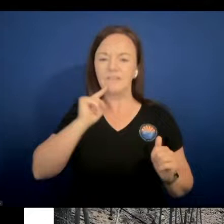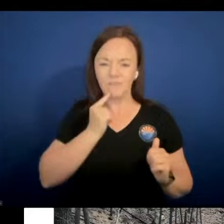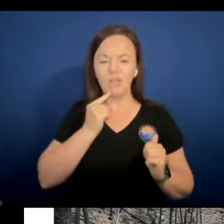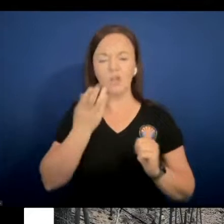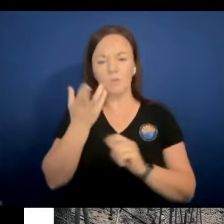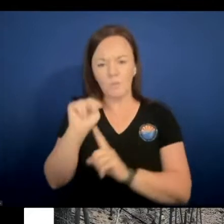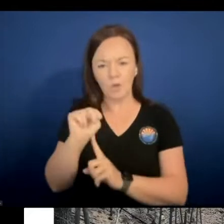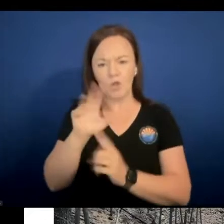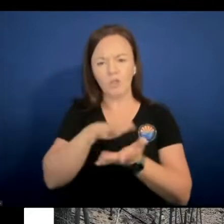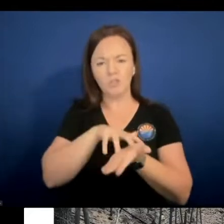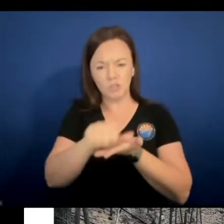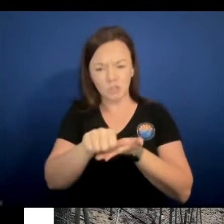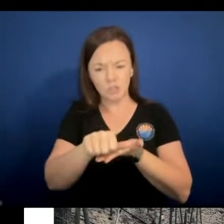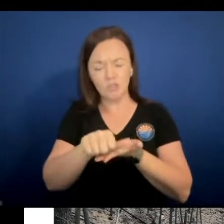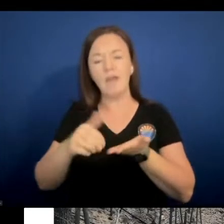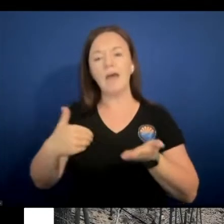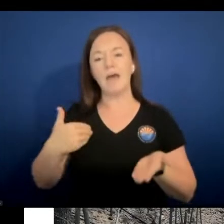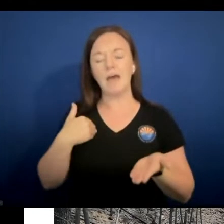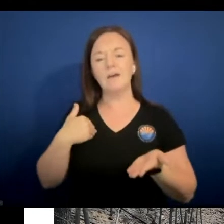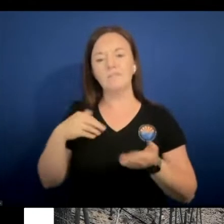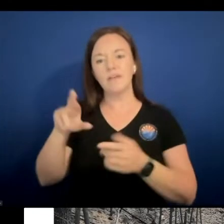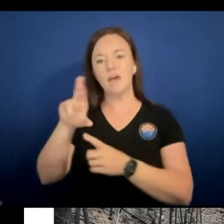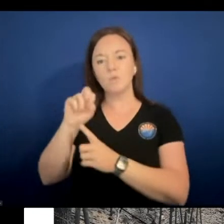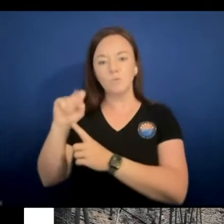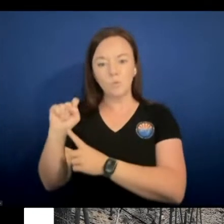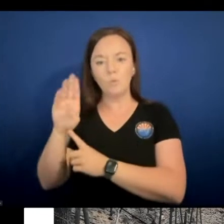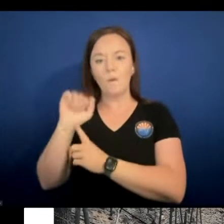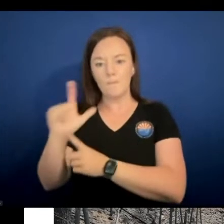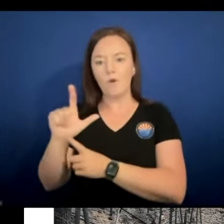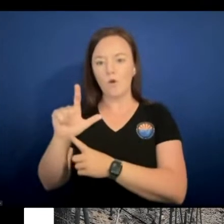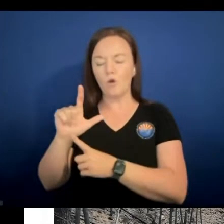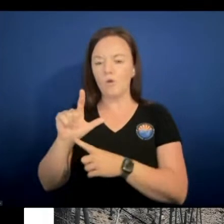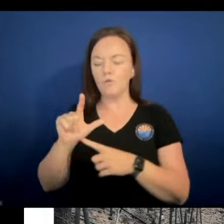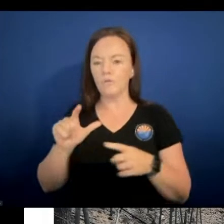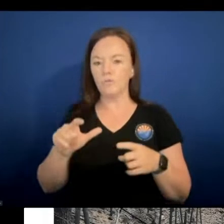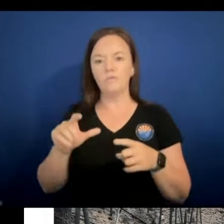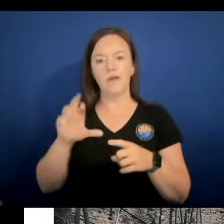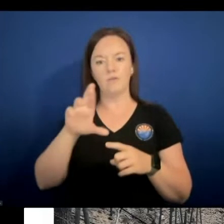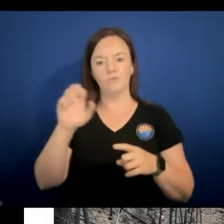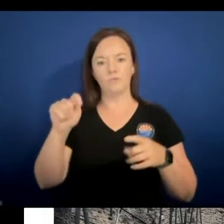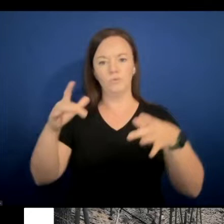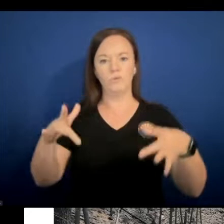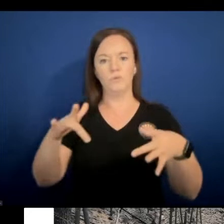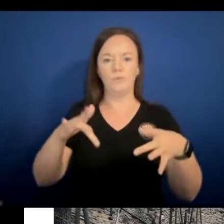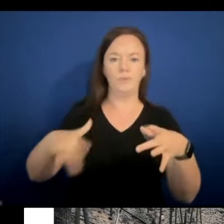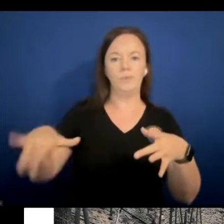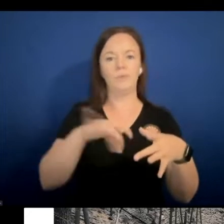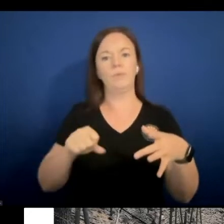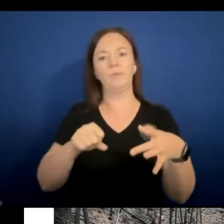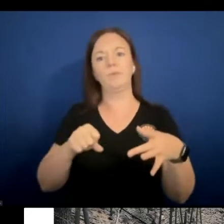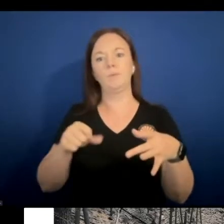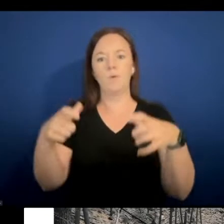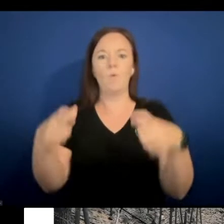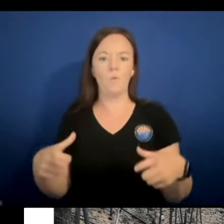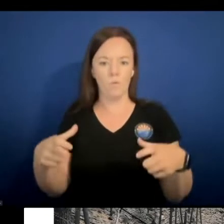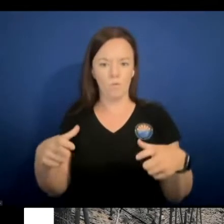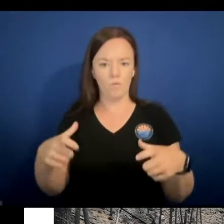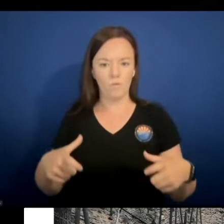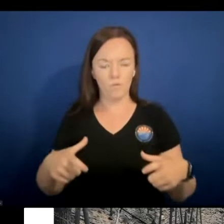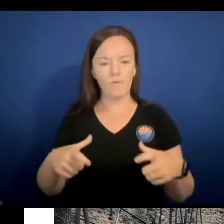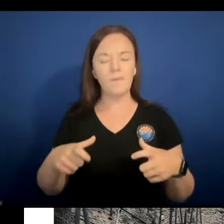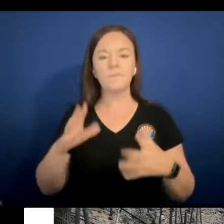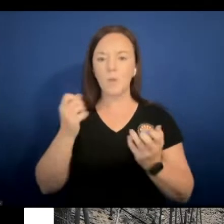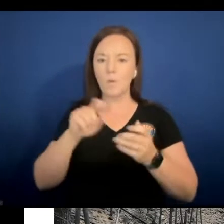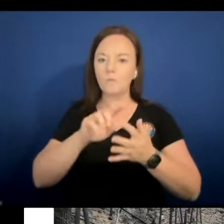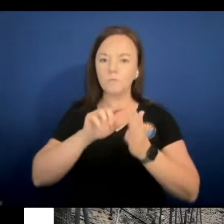a root ball. And I want to be specific on that because As this picture shows, this